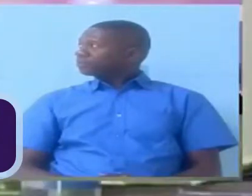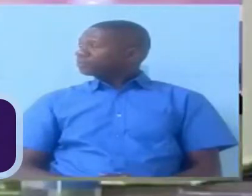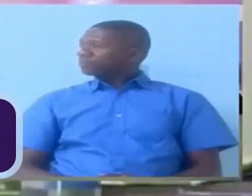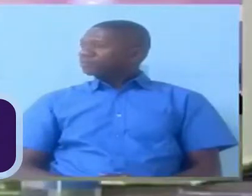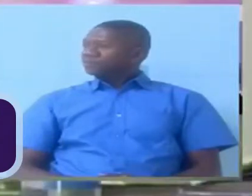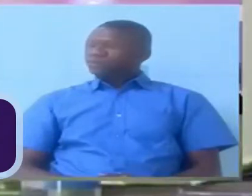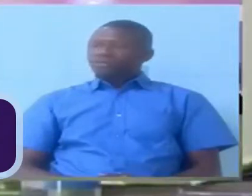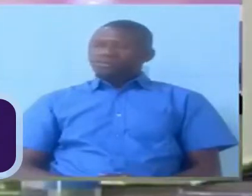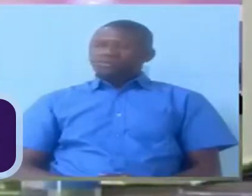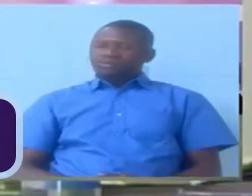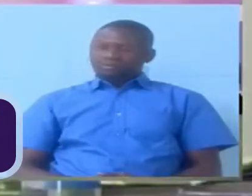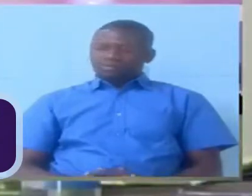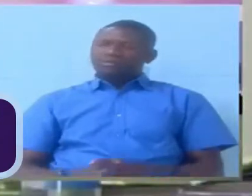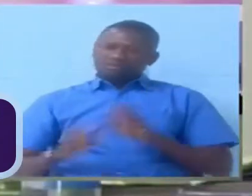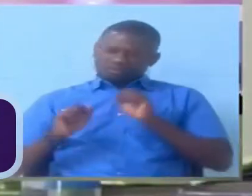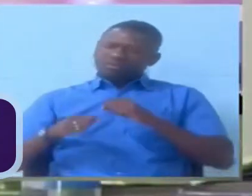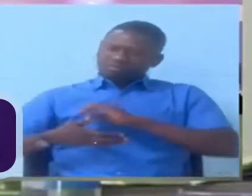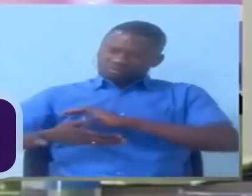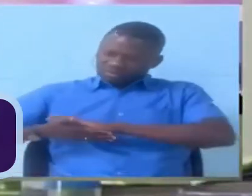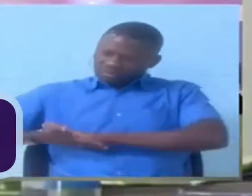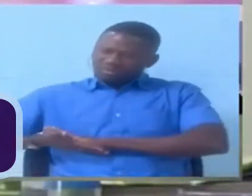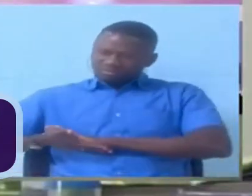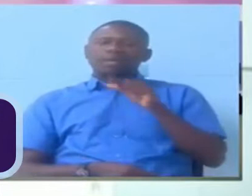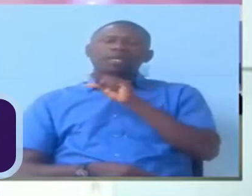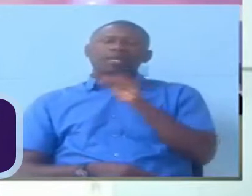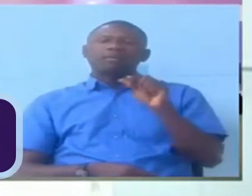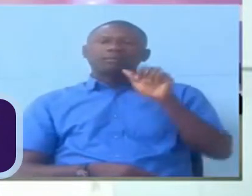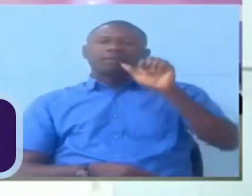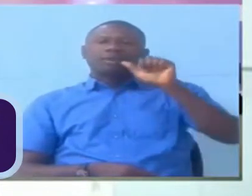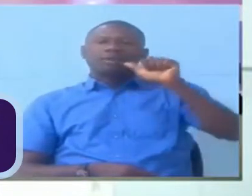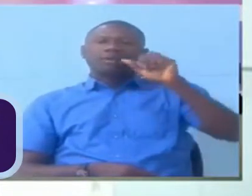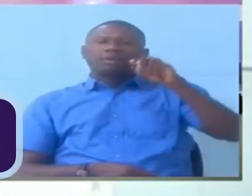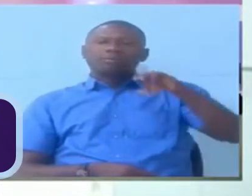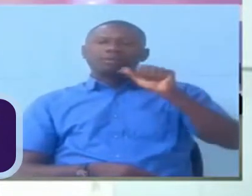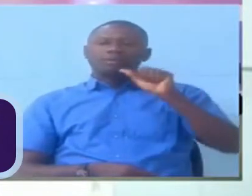you participated in their torture at Holga.